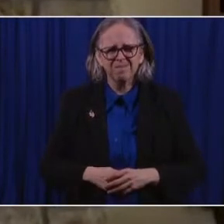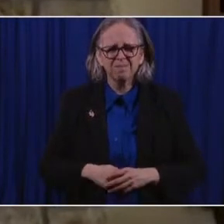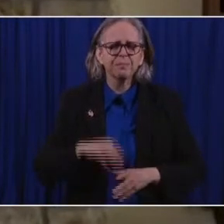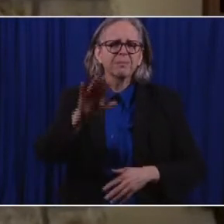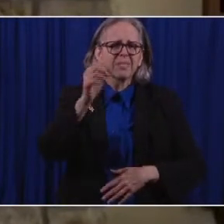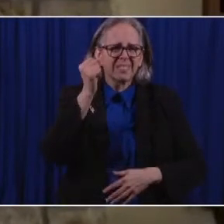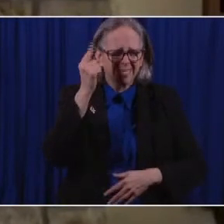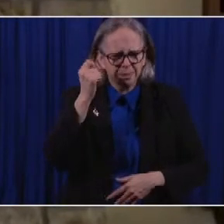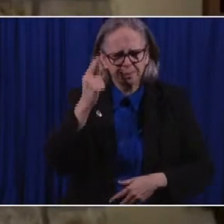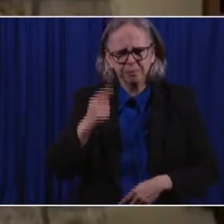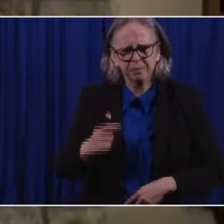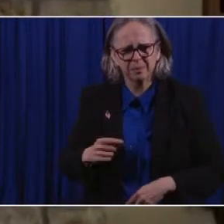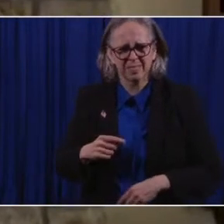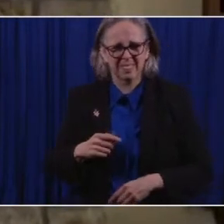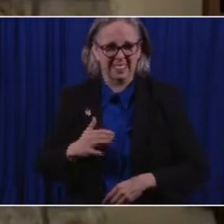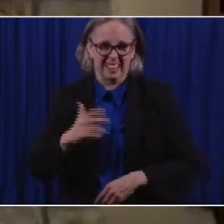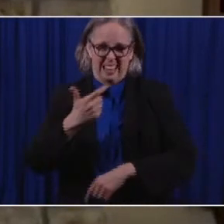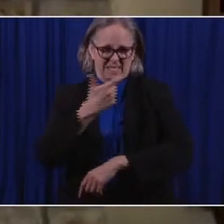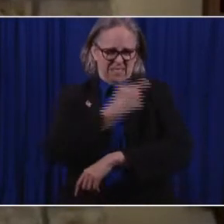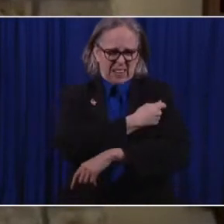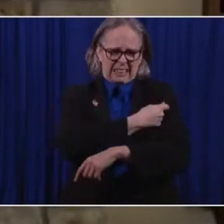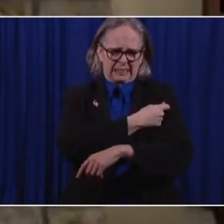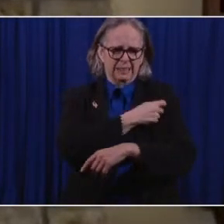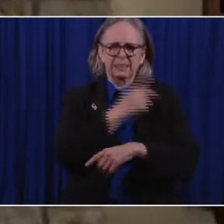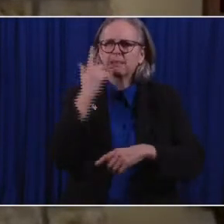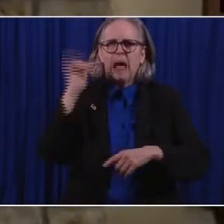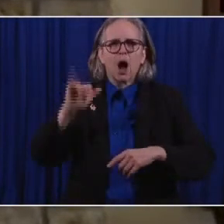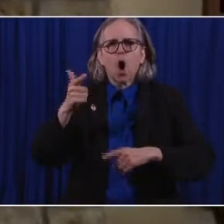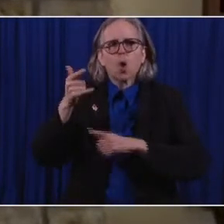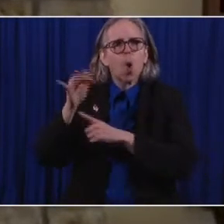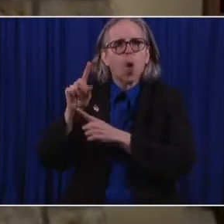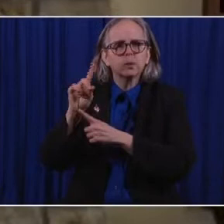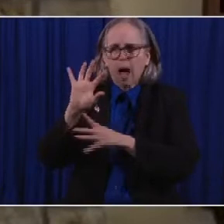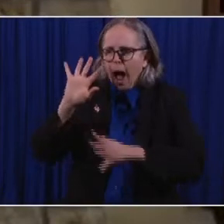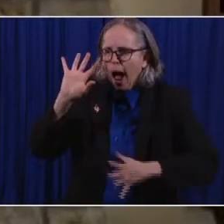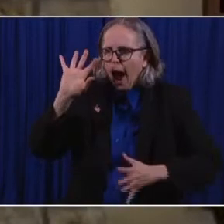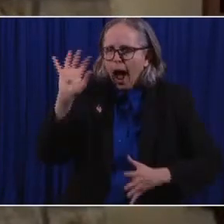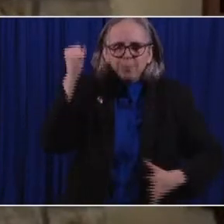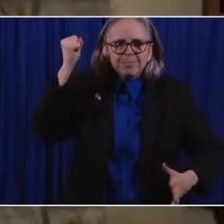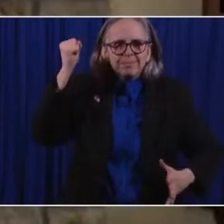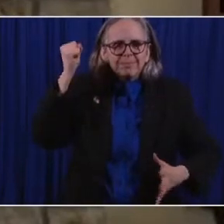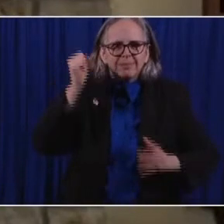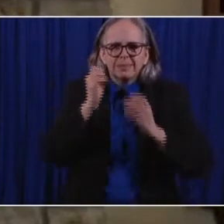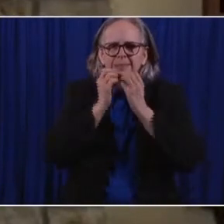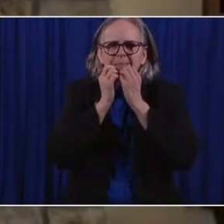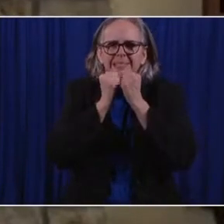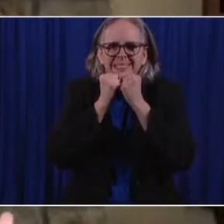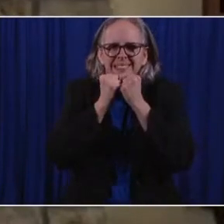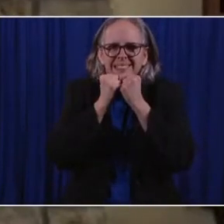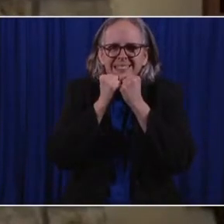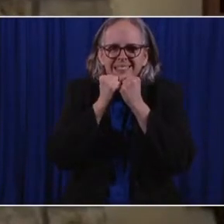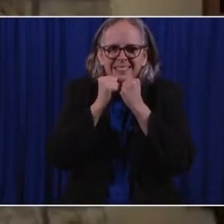gold. This is valuable. This is human lives at stake, and we cannot waste any. So,